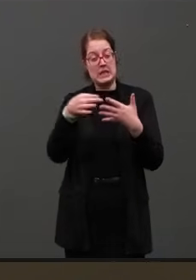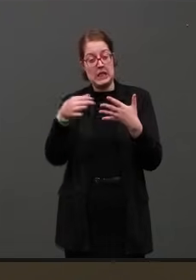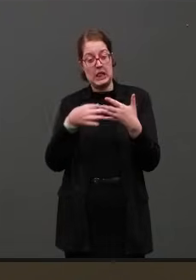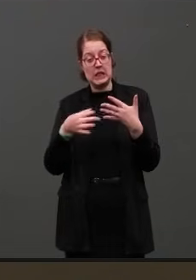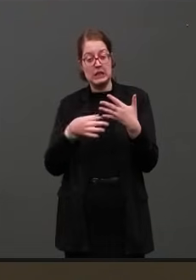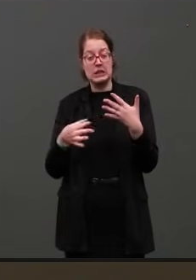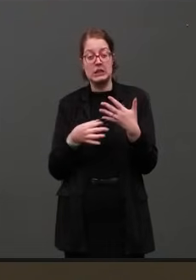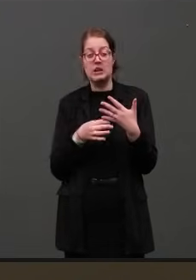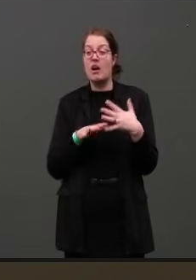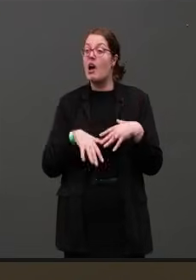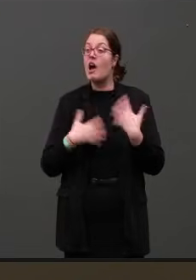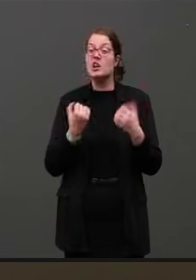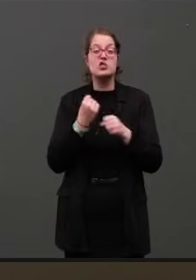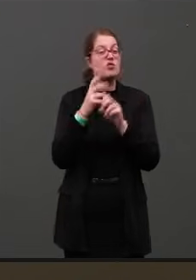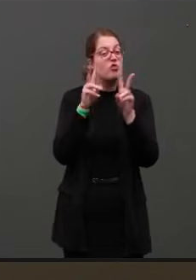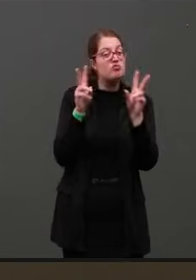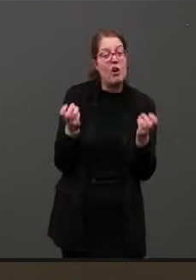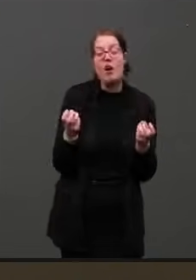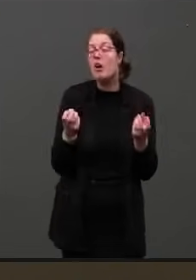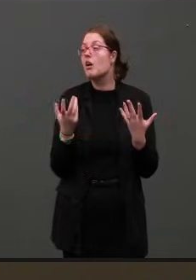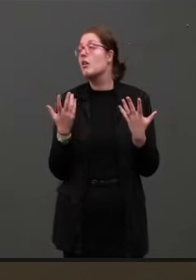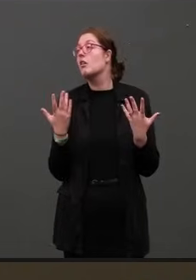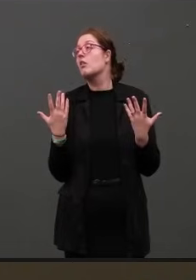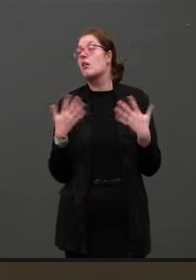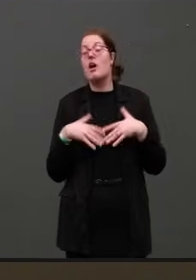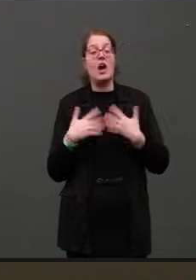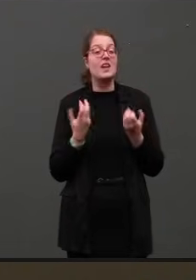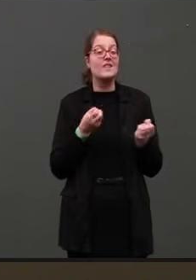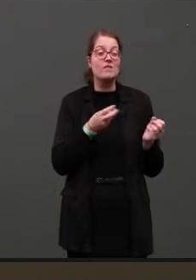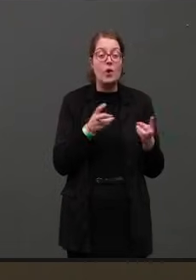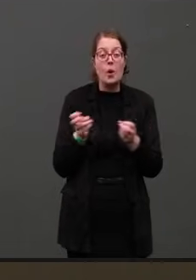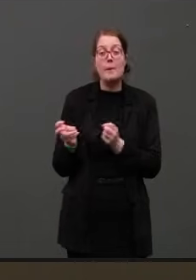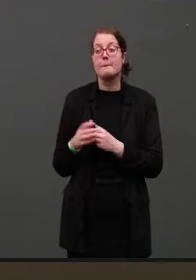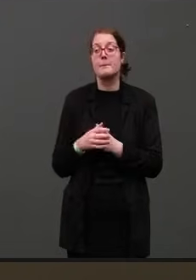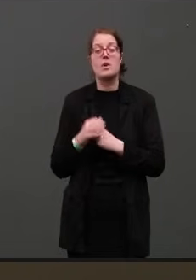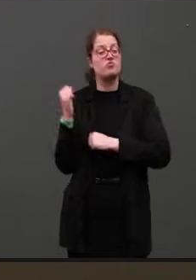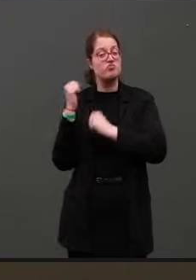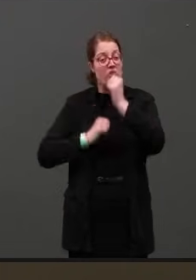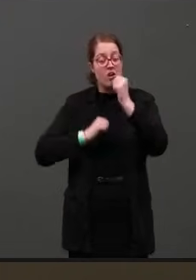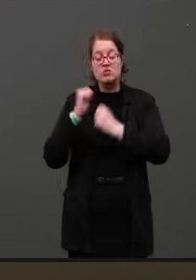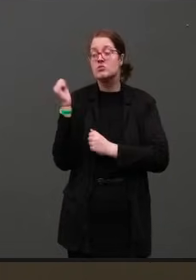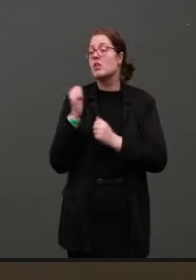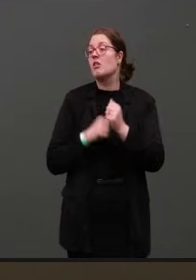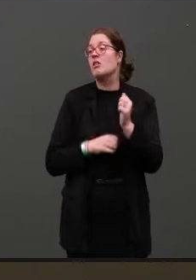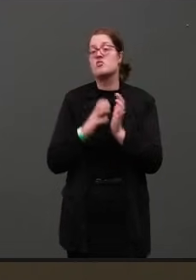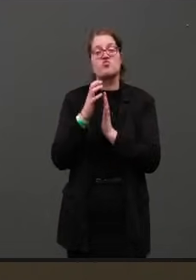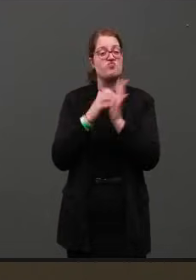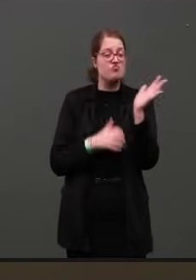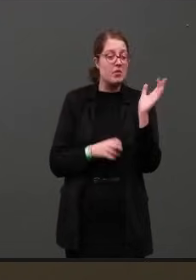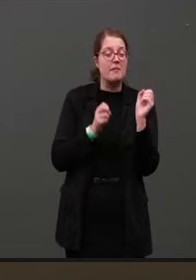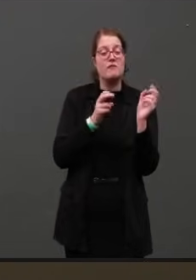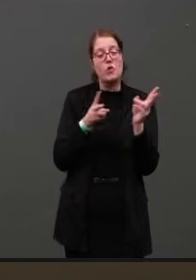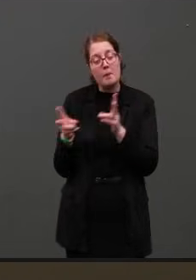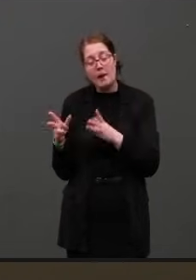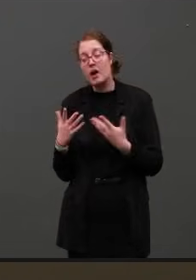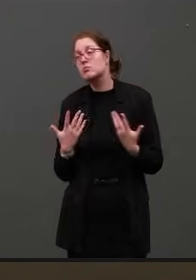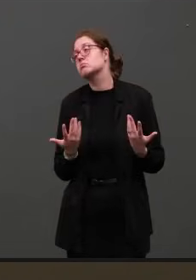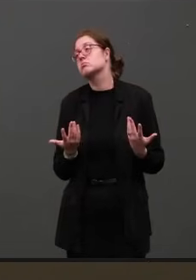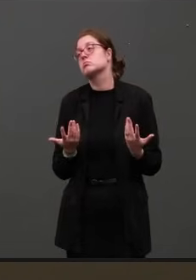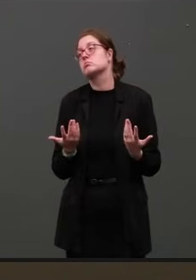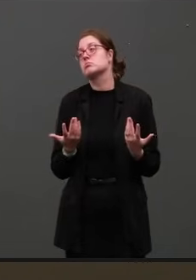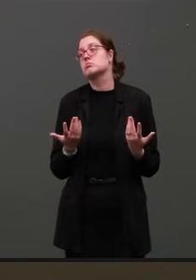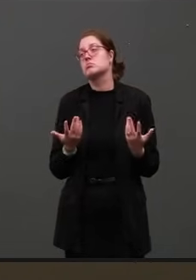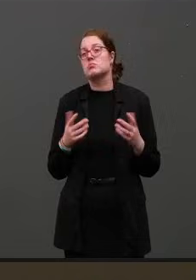genre, any medium, any format. It is not about structure or script formatting or some kind of formula where you fill